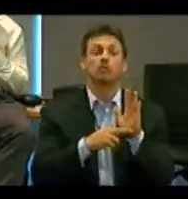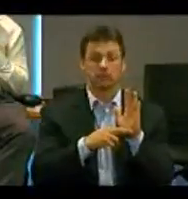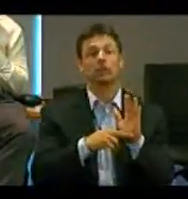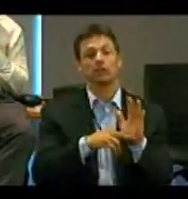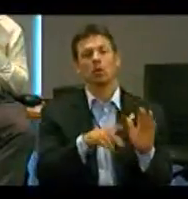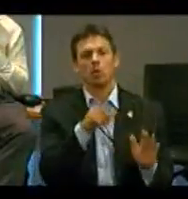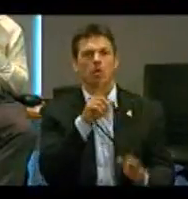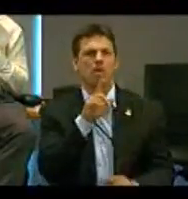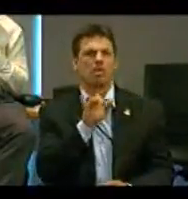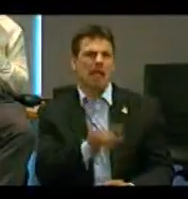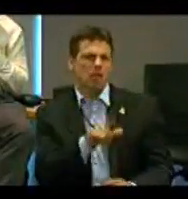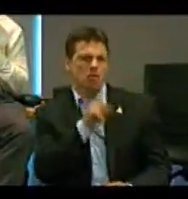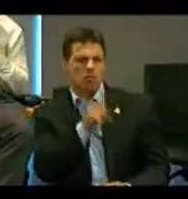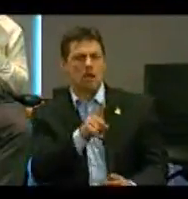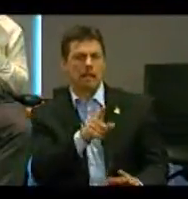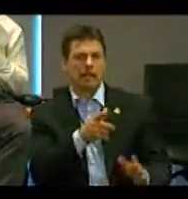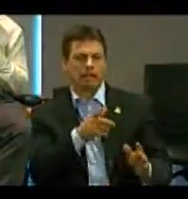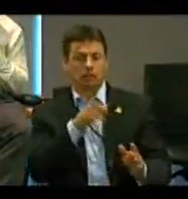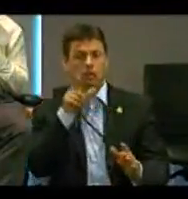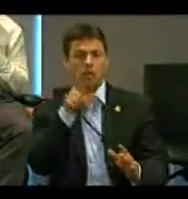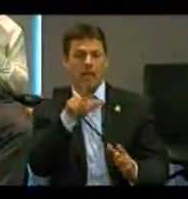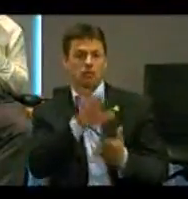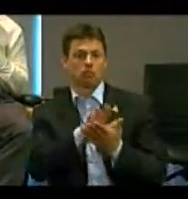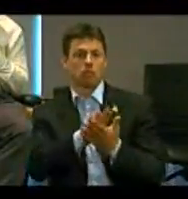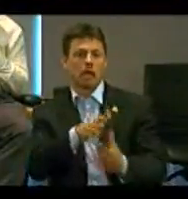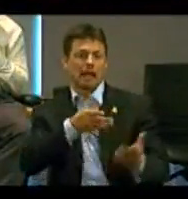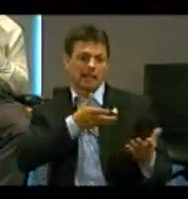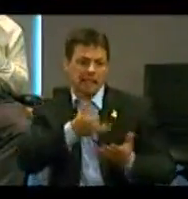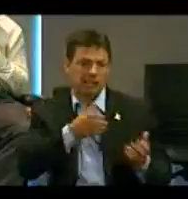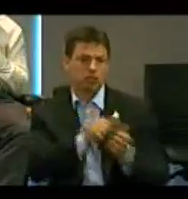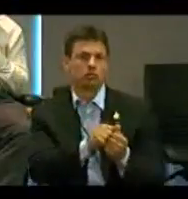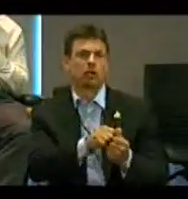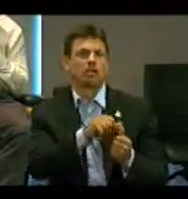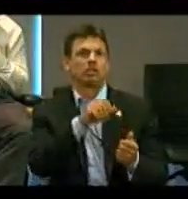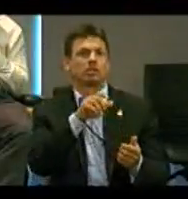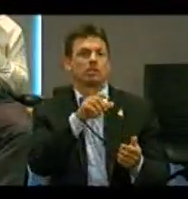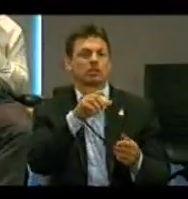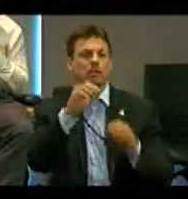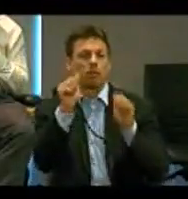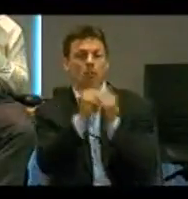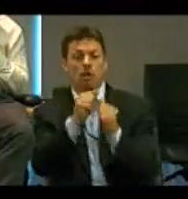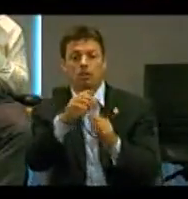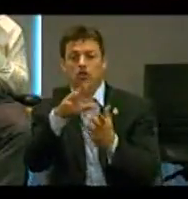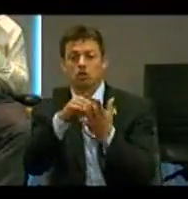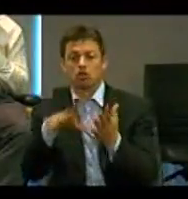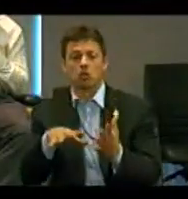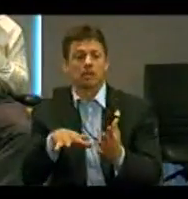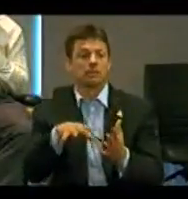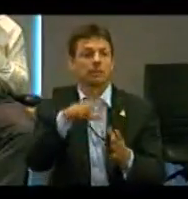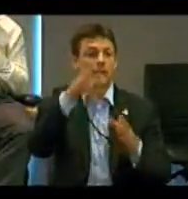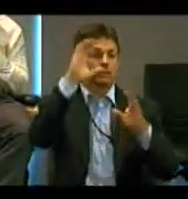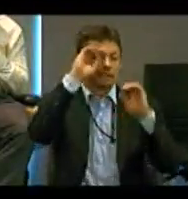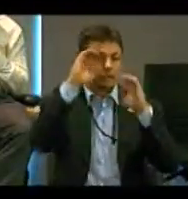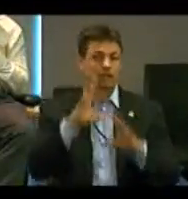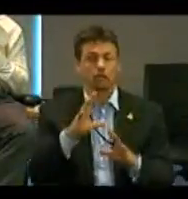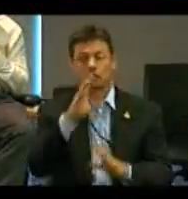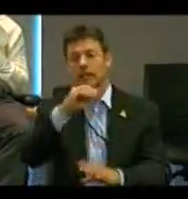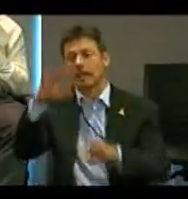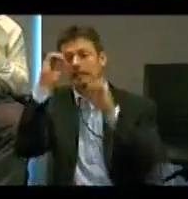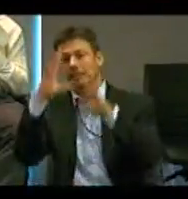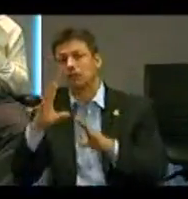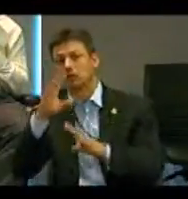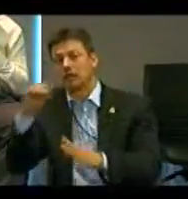really engaged in building trust between teachers and students and teachers and parents. Now it also happens, now this